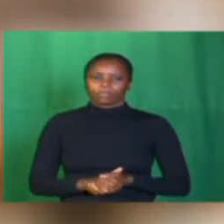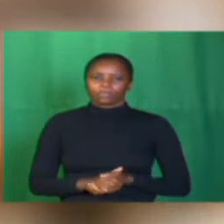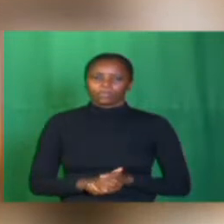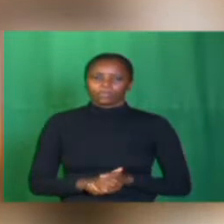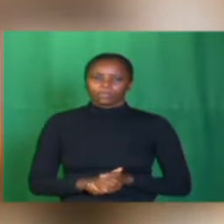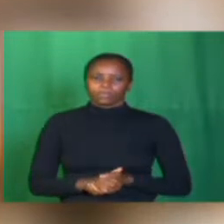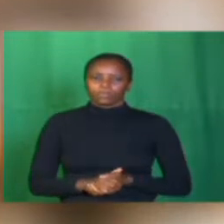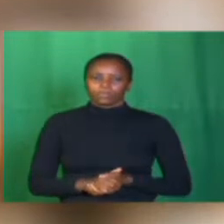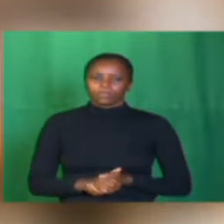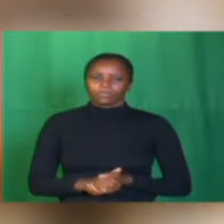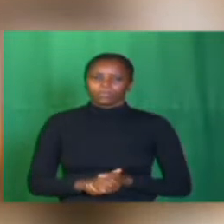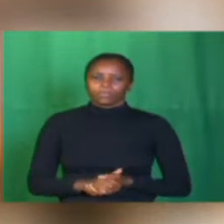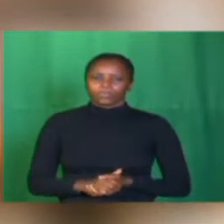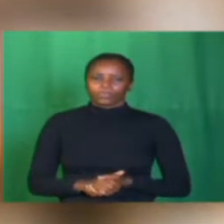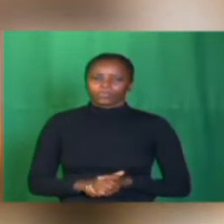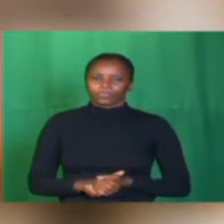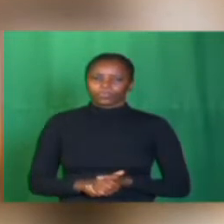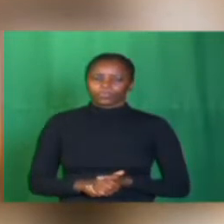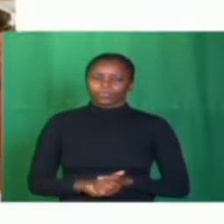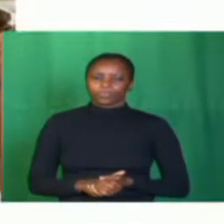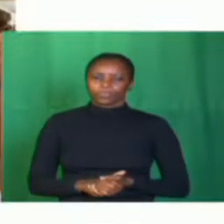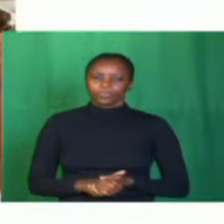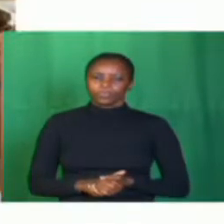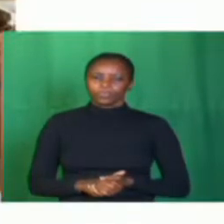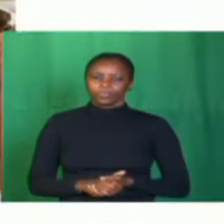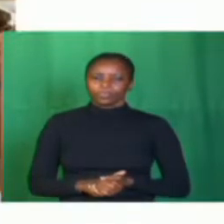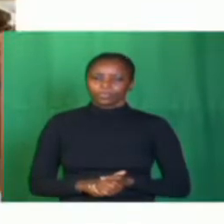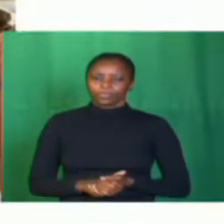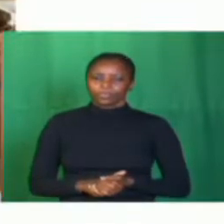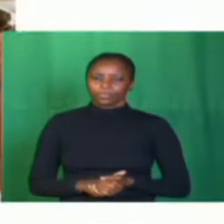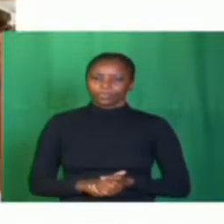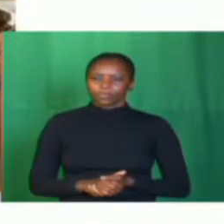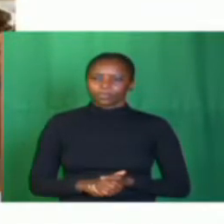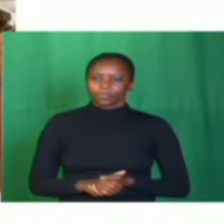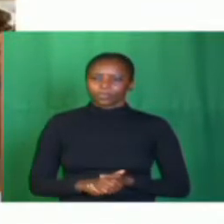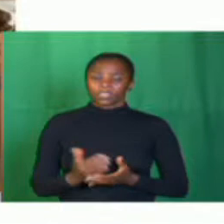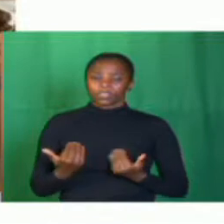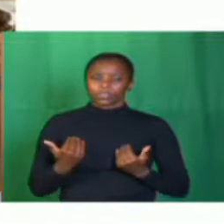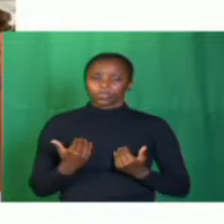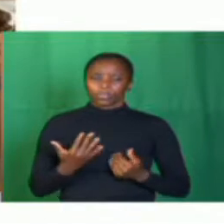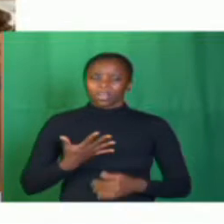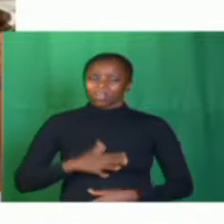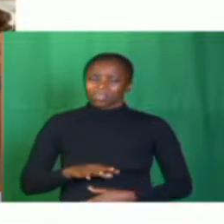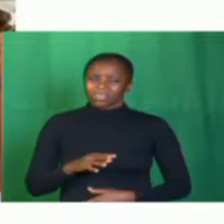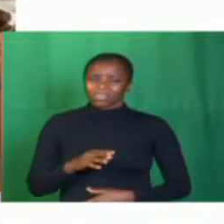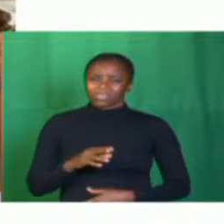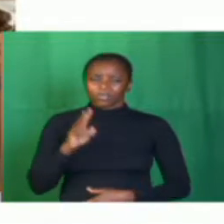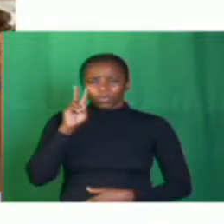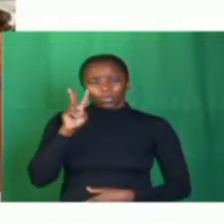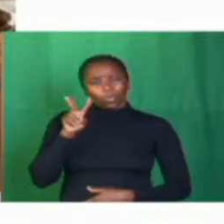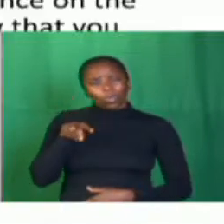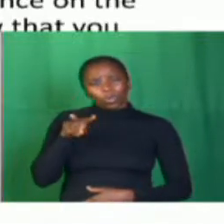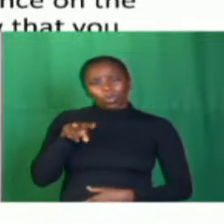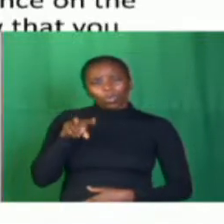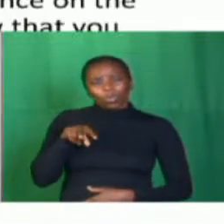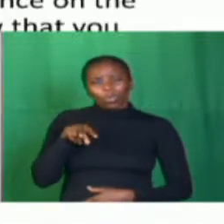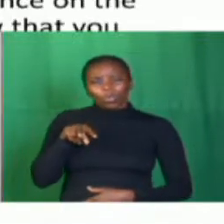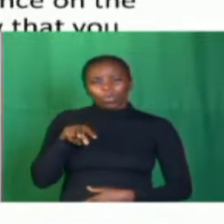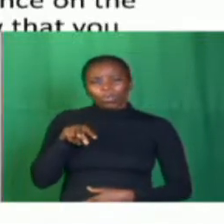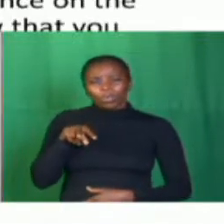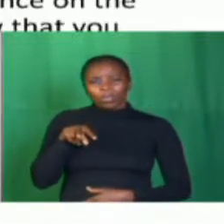Having said that, I want us to look at this